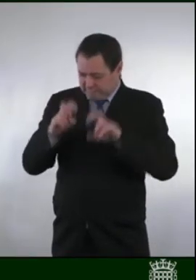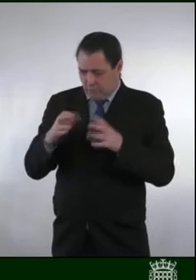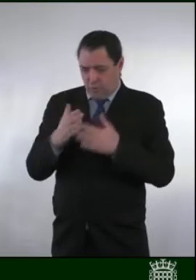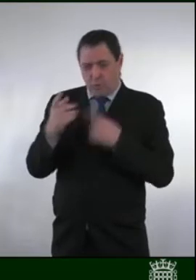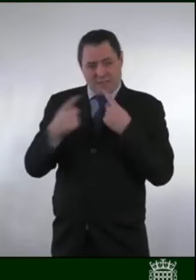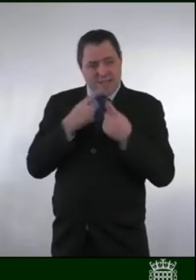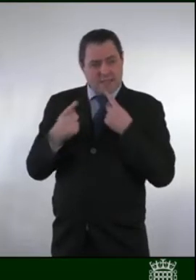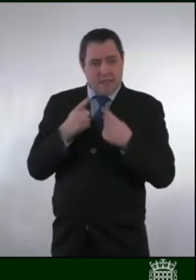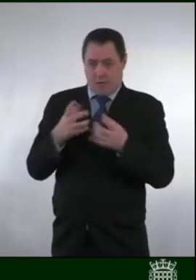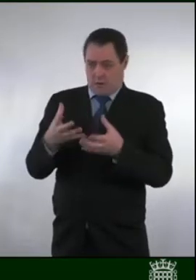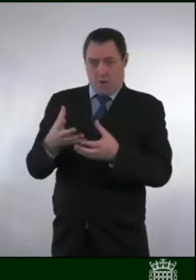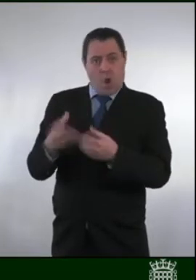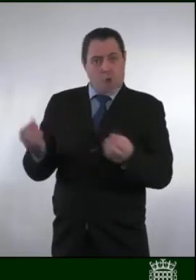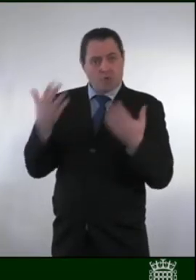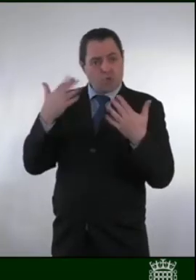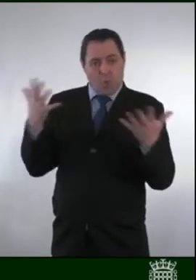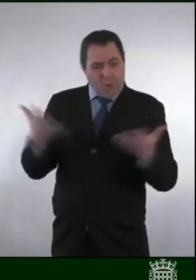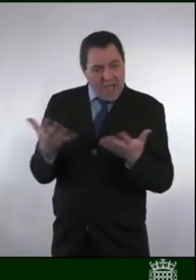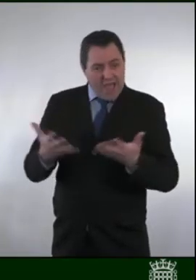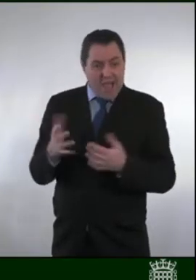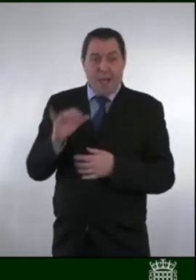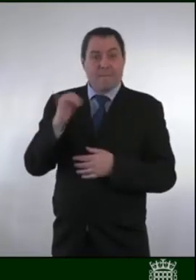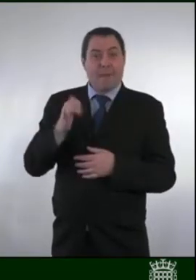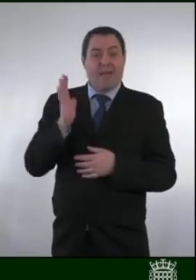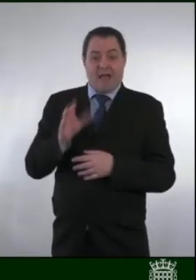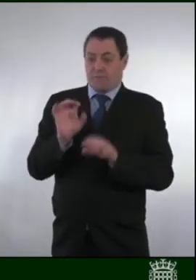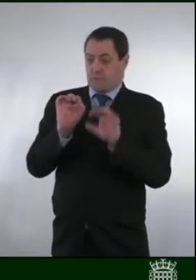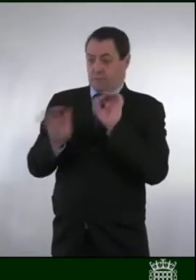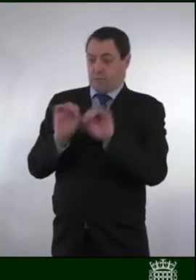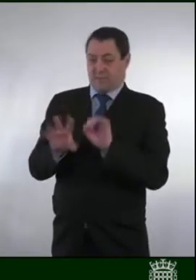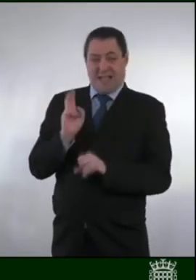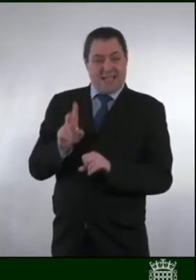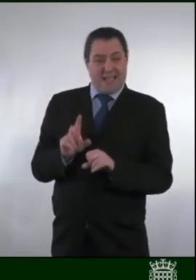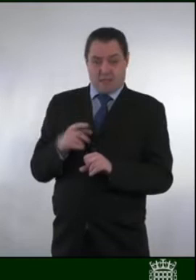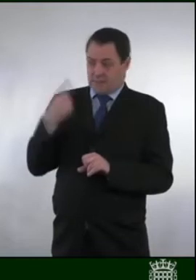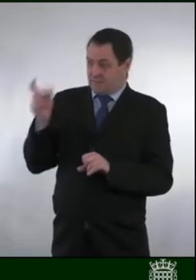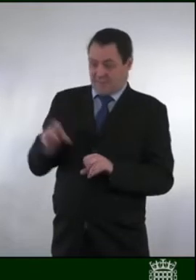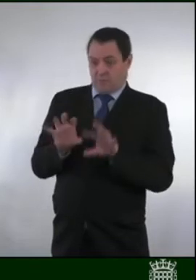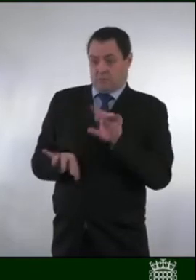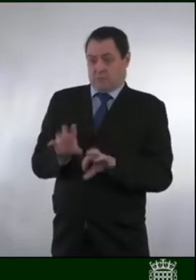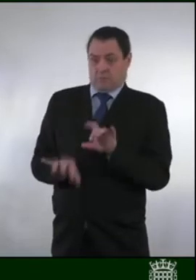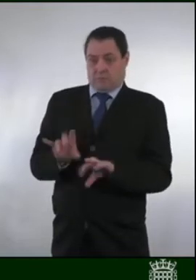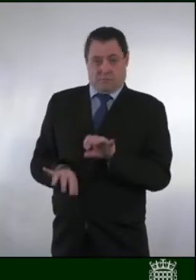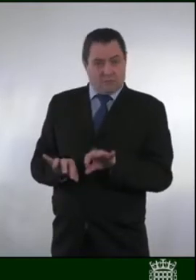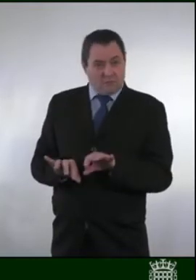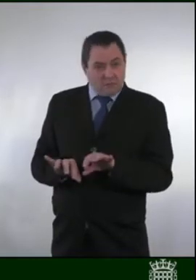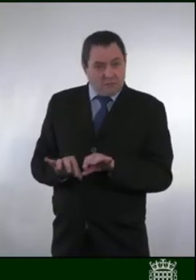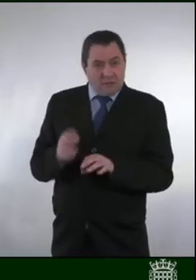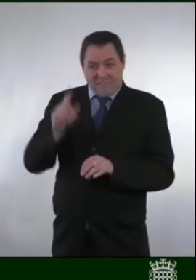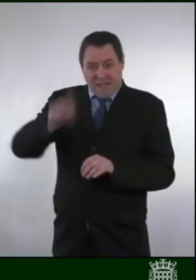are, and they may have to be, if you can believe this, re-entered manually, which will obviously take a long, long